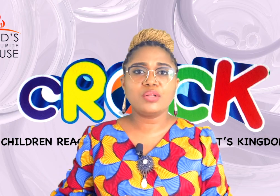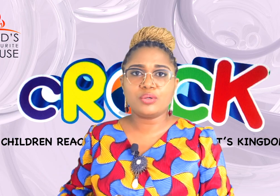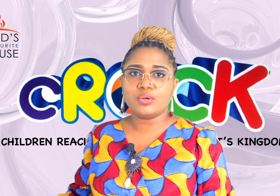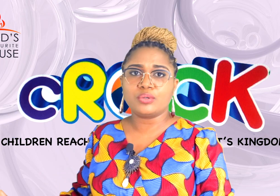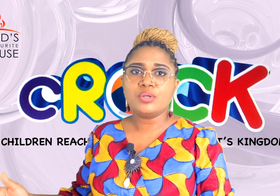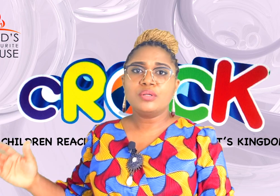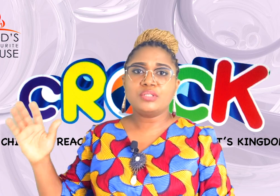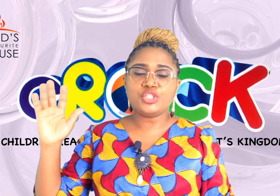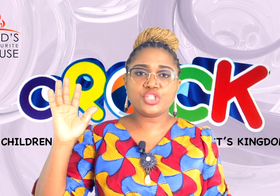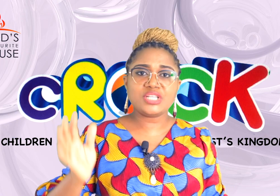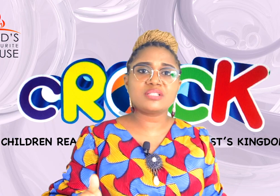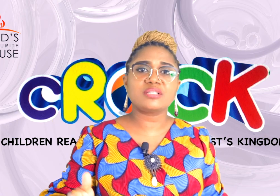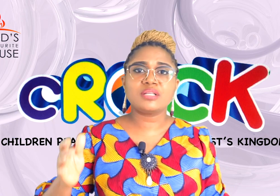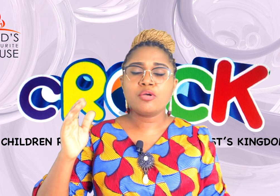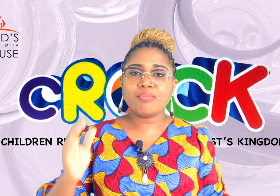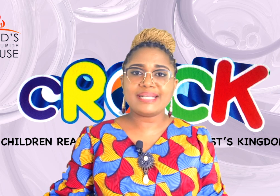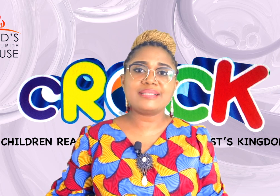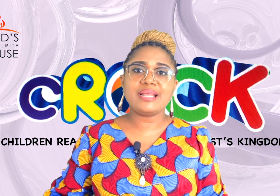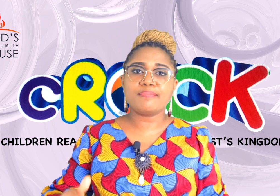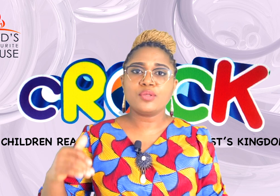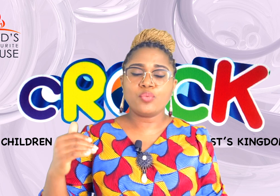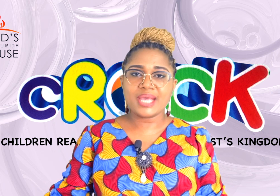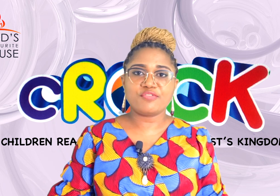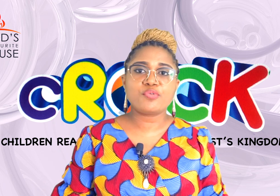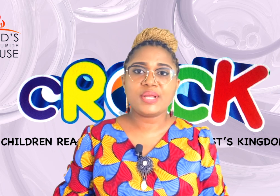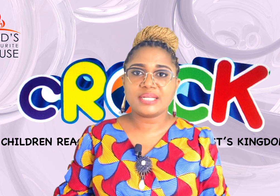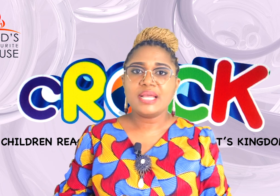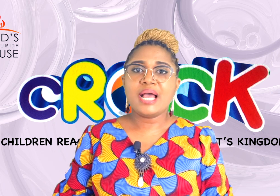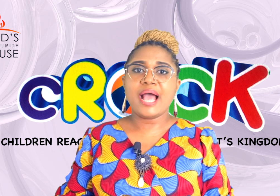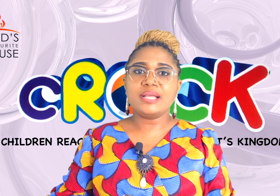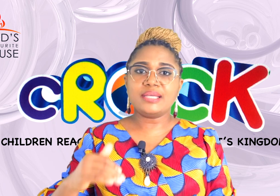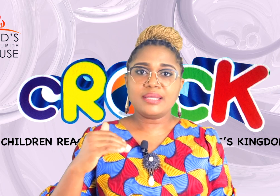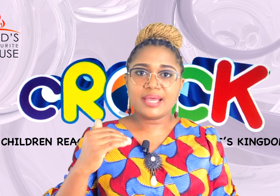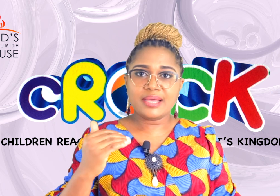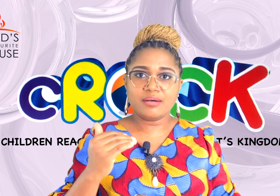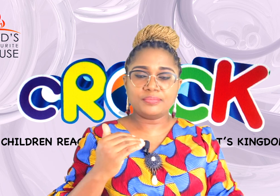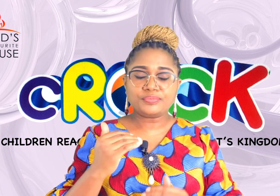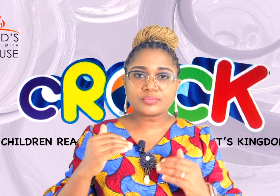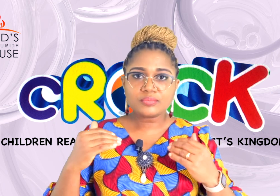you all the honor. In Jesus' mighty name, we have prayed. I